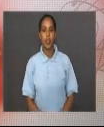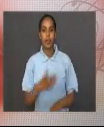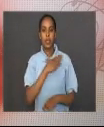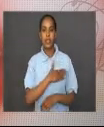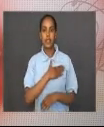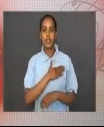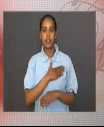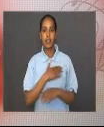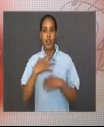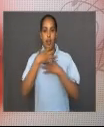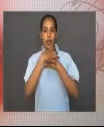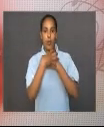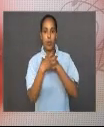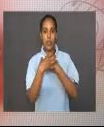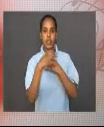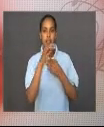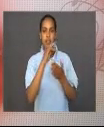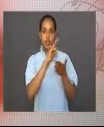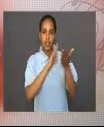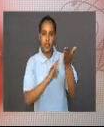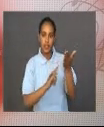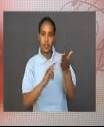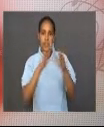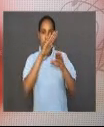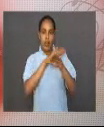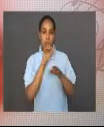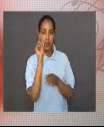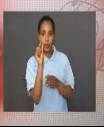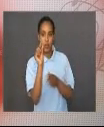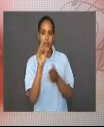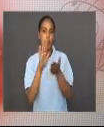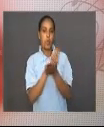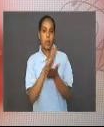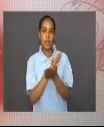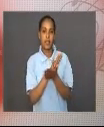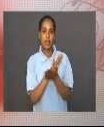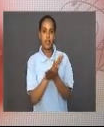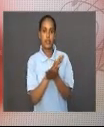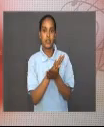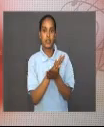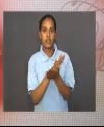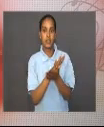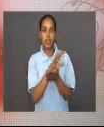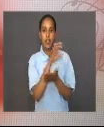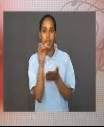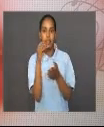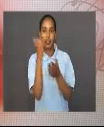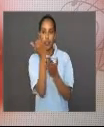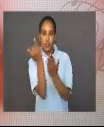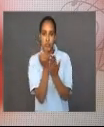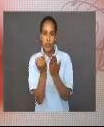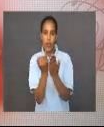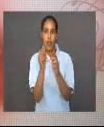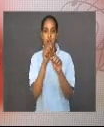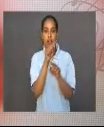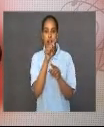Please copy the lists onto a piece of paper and draw